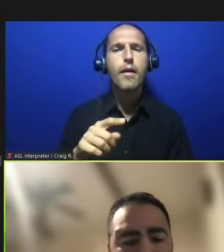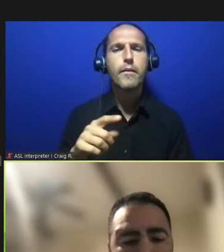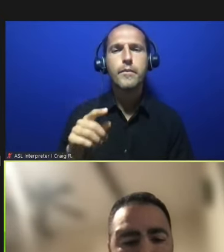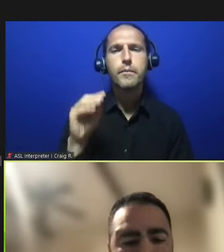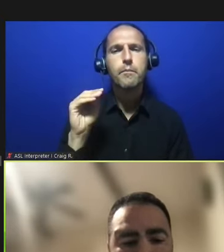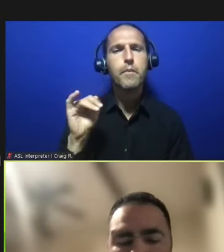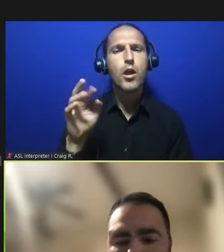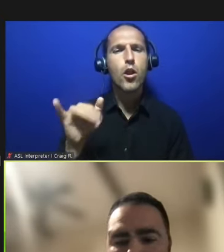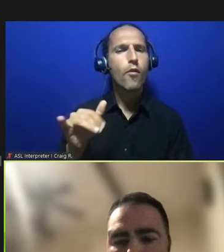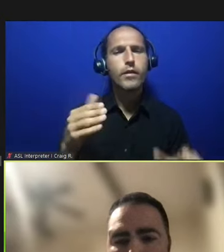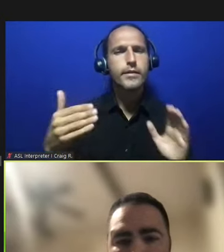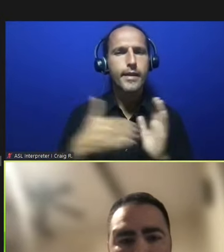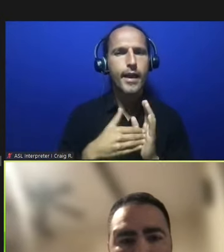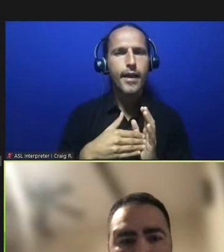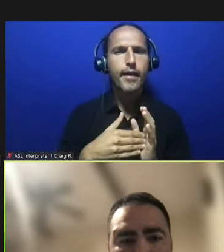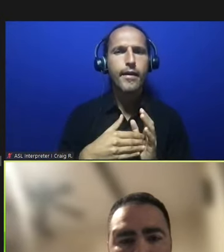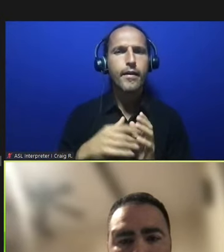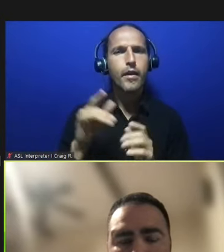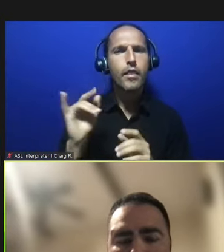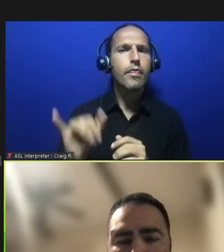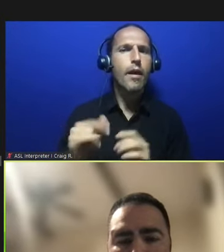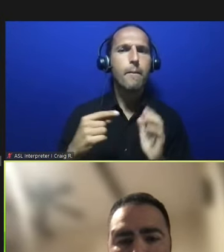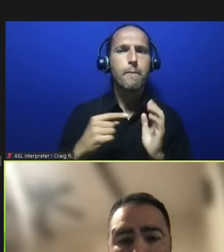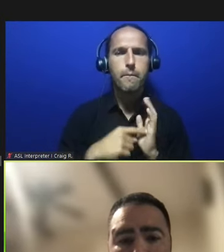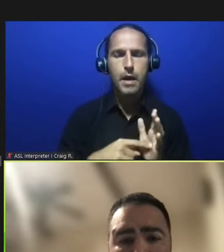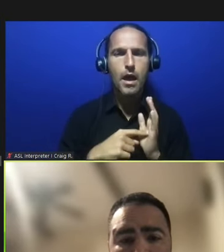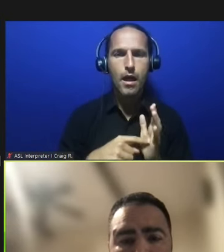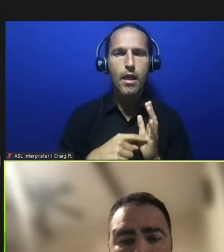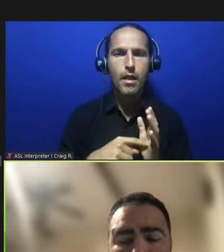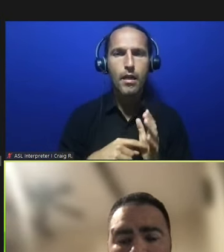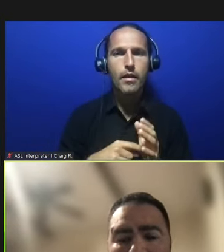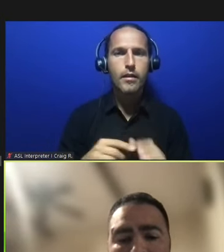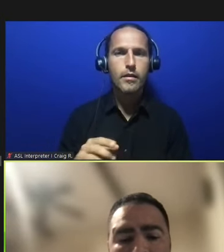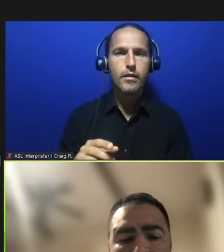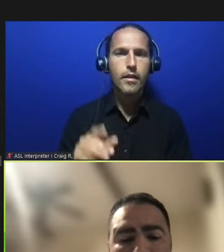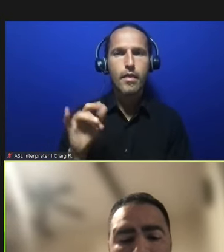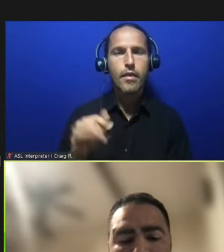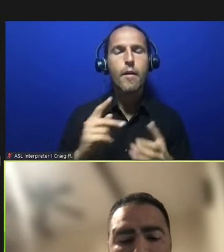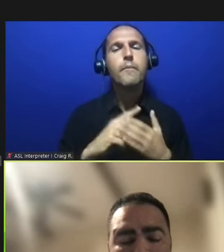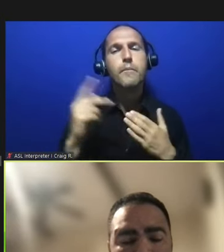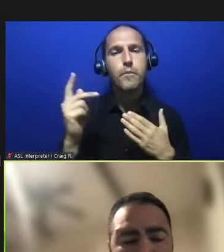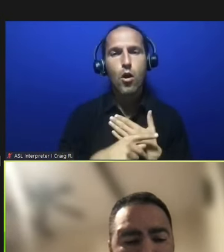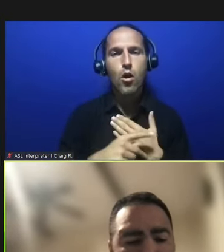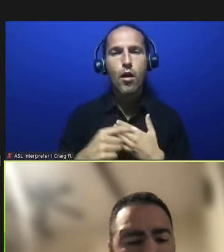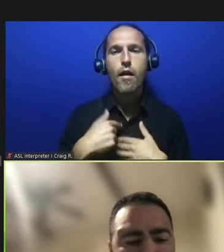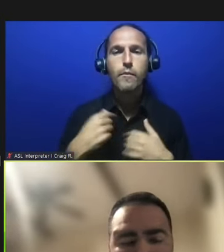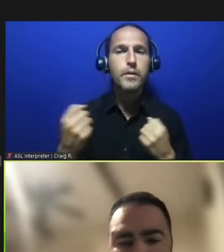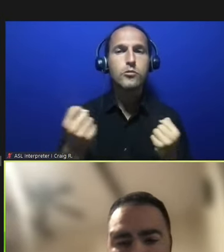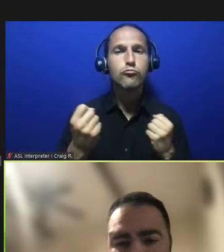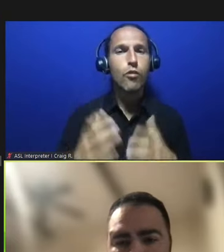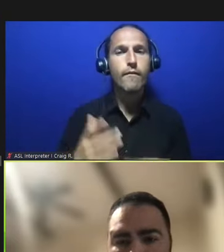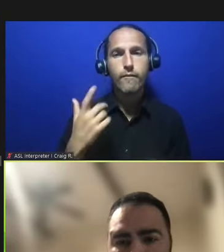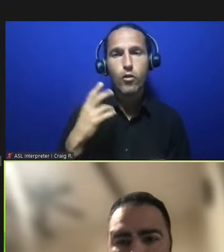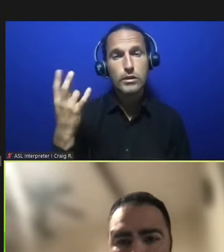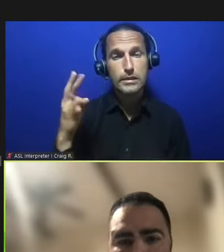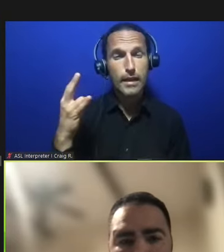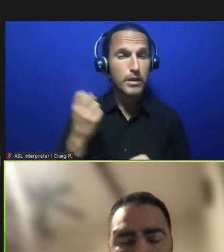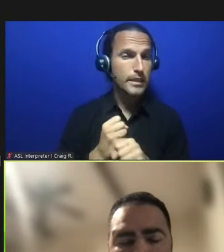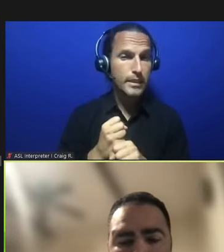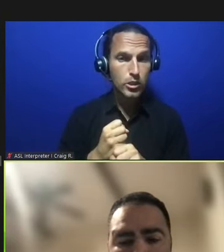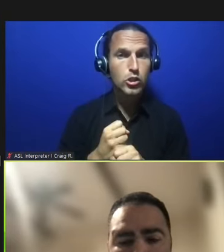a minority being targeted in this model or in this tolling program. I've been a driver for over 17